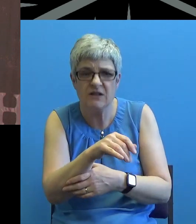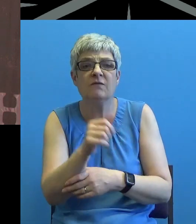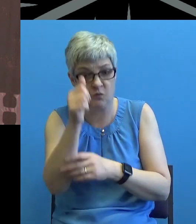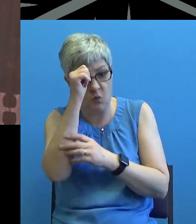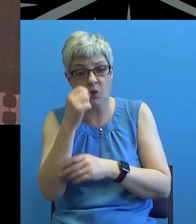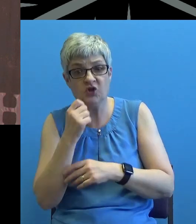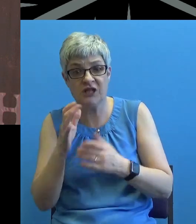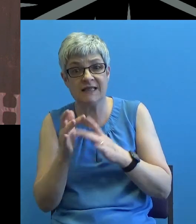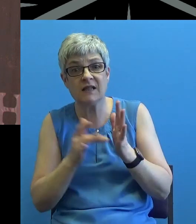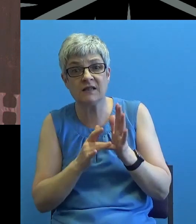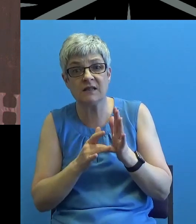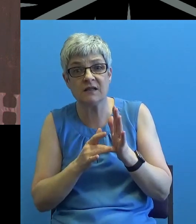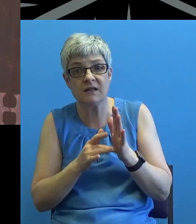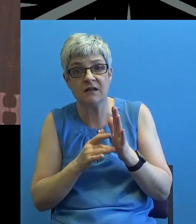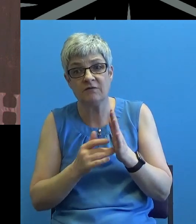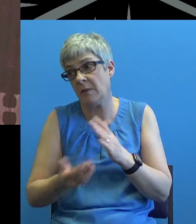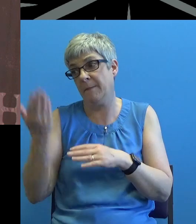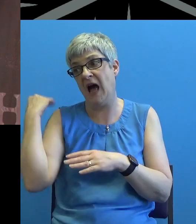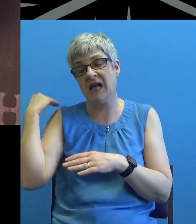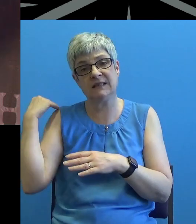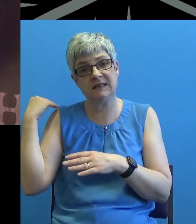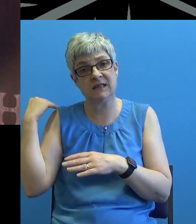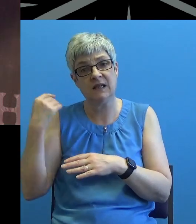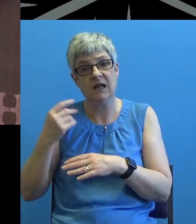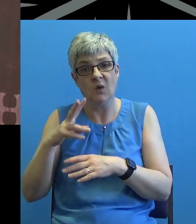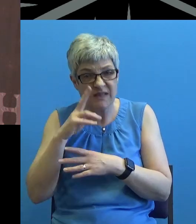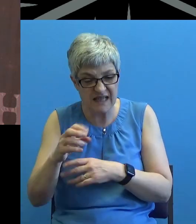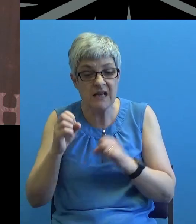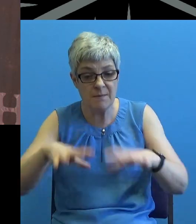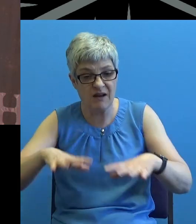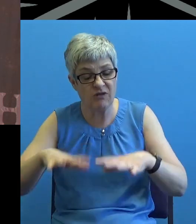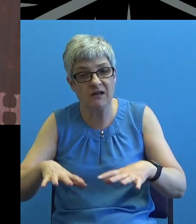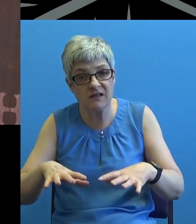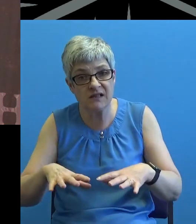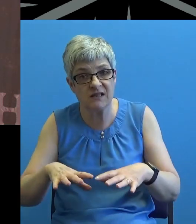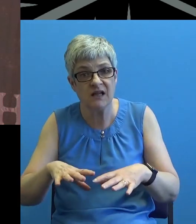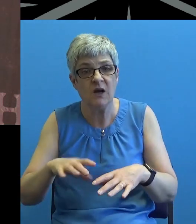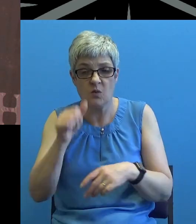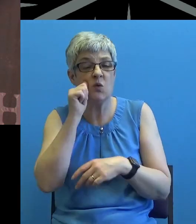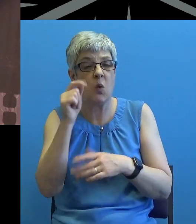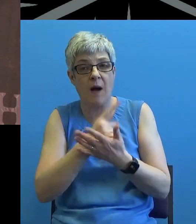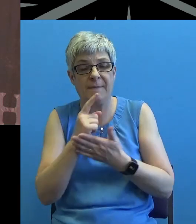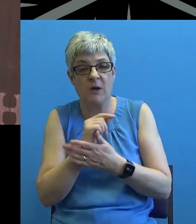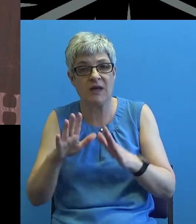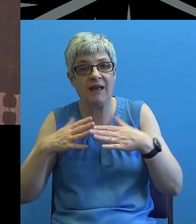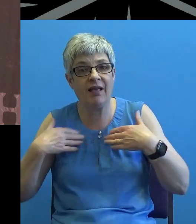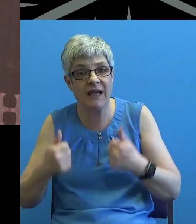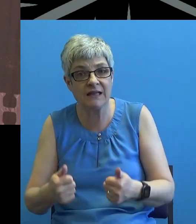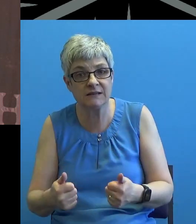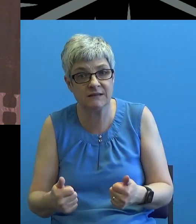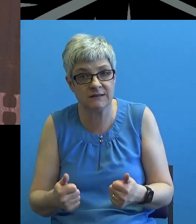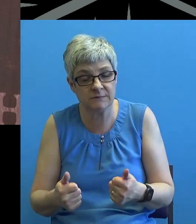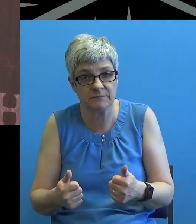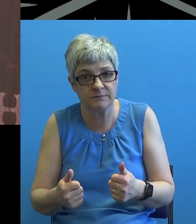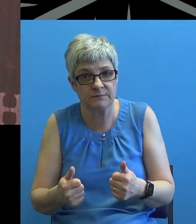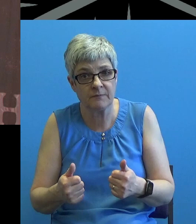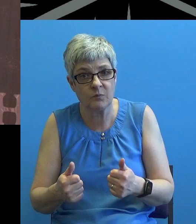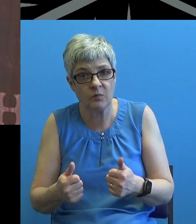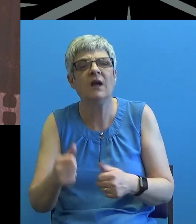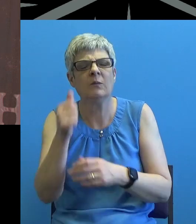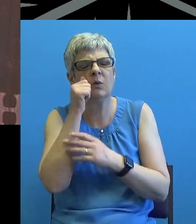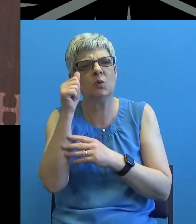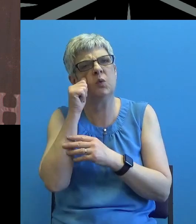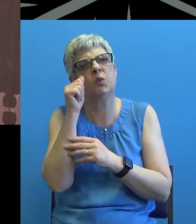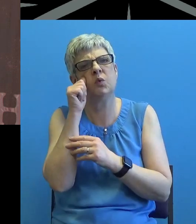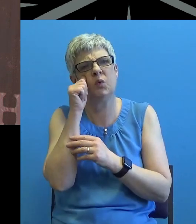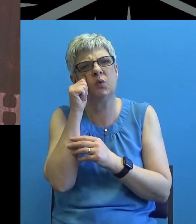known Jesus for who he is, would have seen his miracles, would have heard about his healings. And we